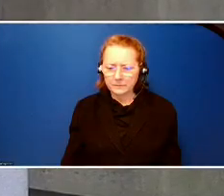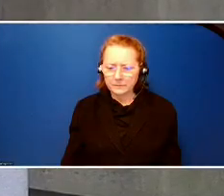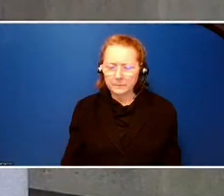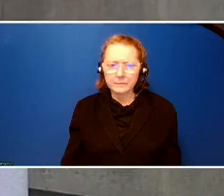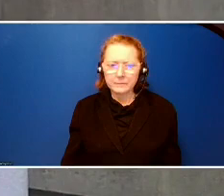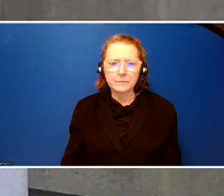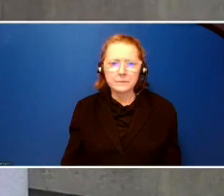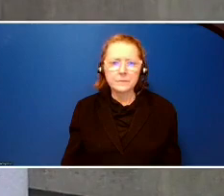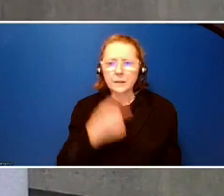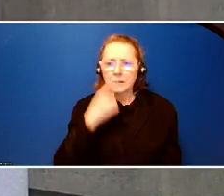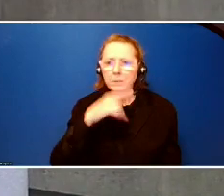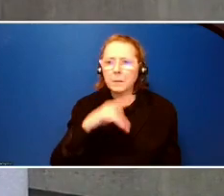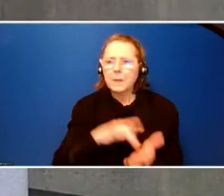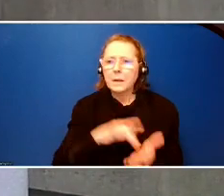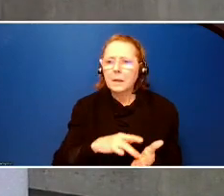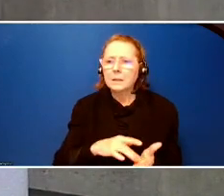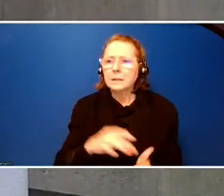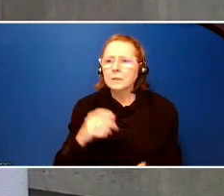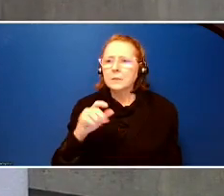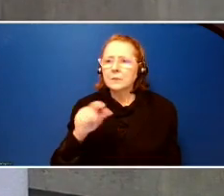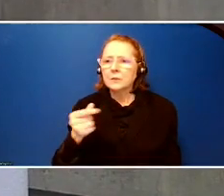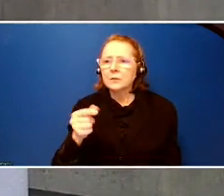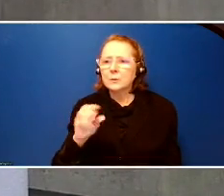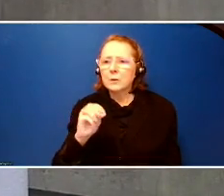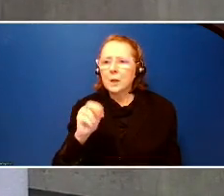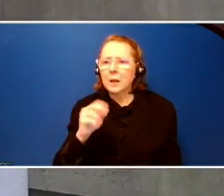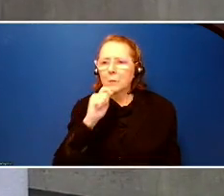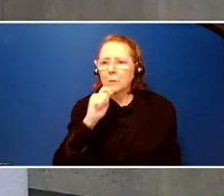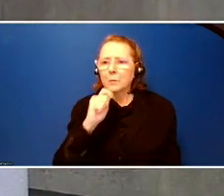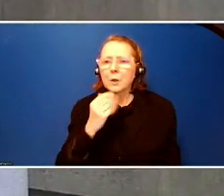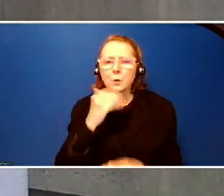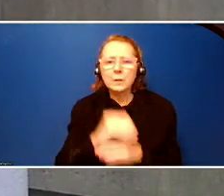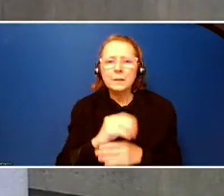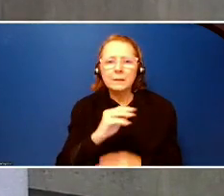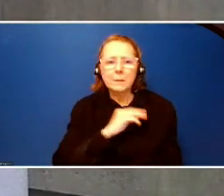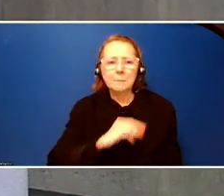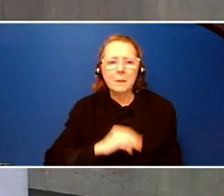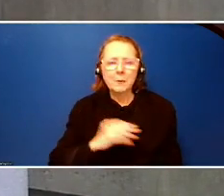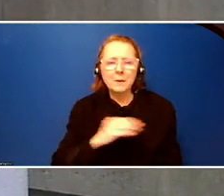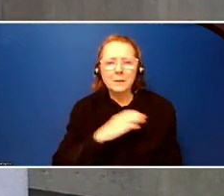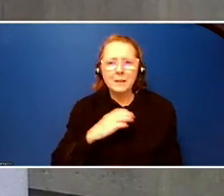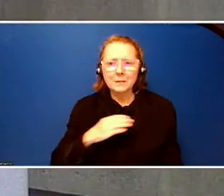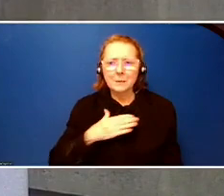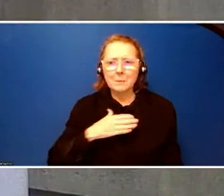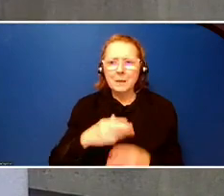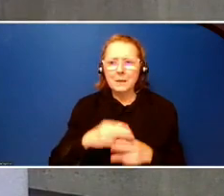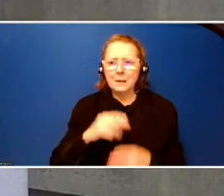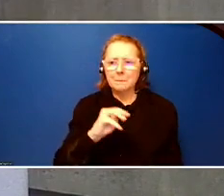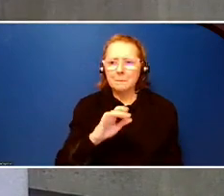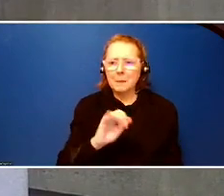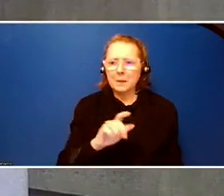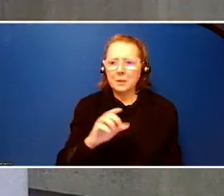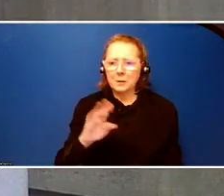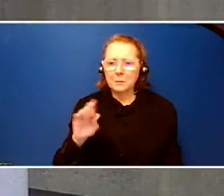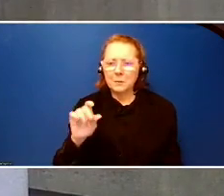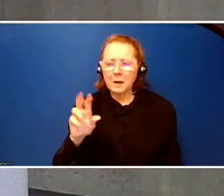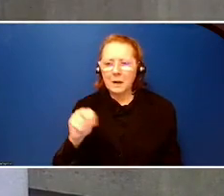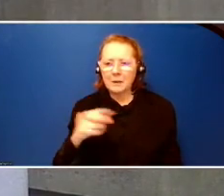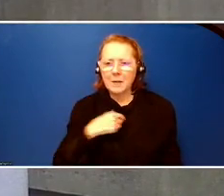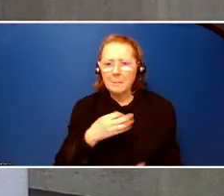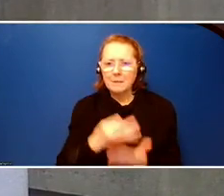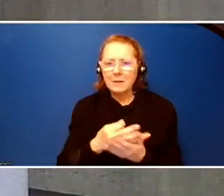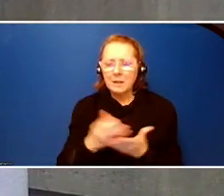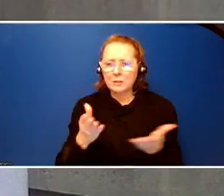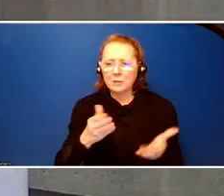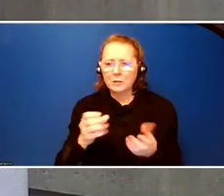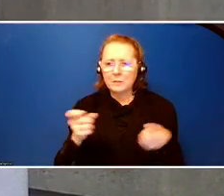button for us, please, just to turn that, there you go. Good evening, Mayor and Council. My name is Michael Brown. I'm the Financial Services Manager for